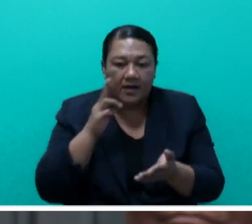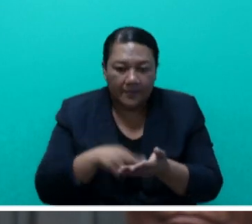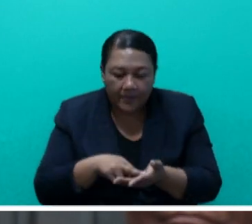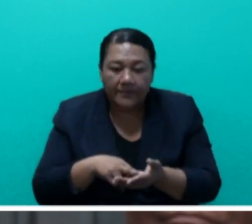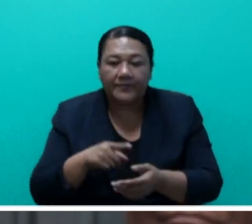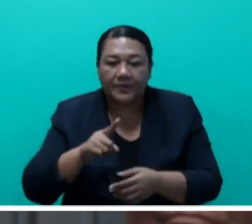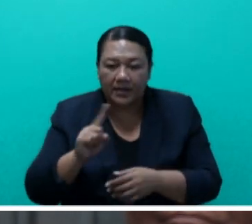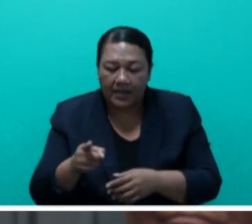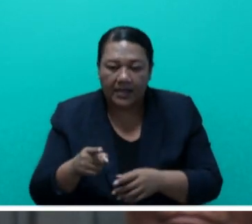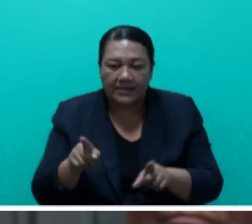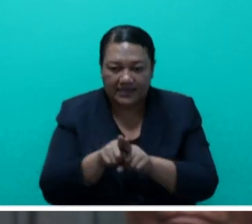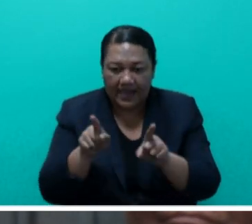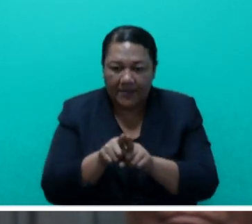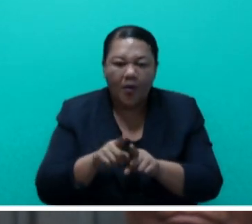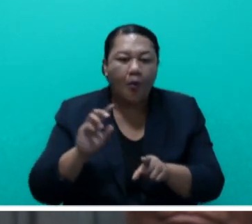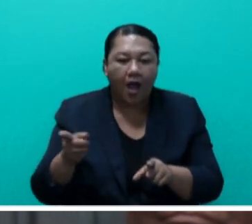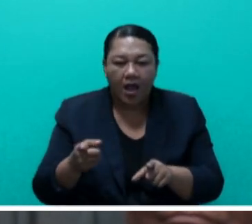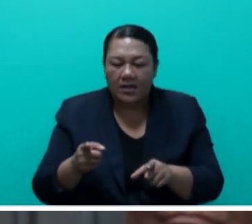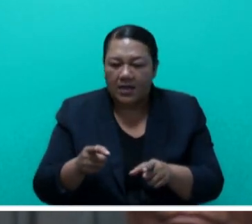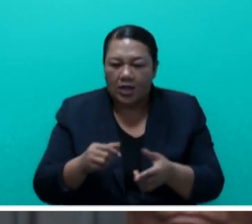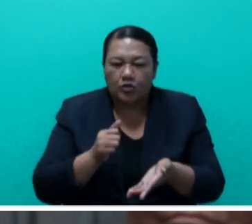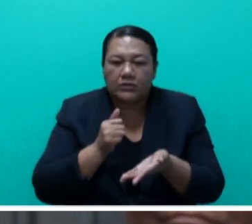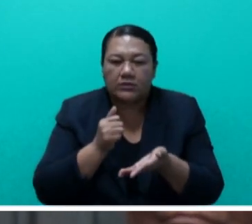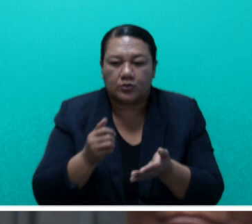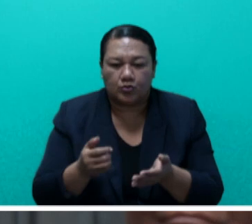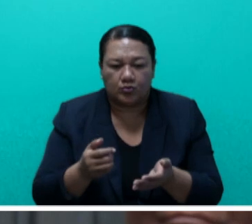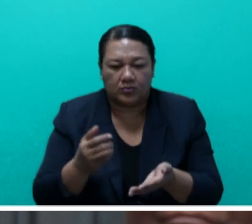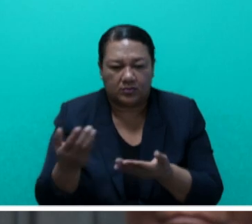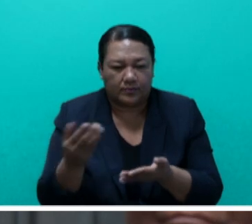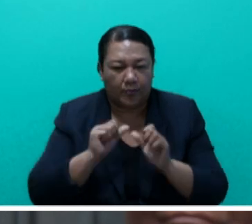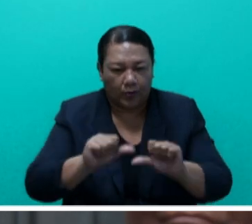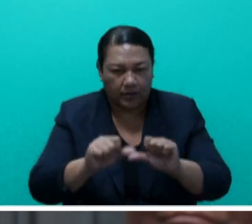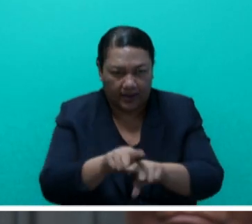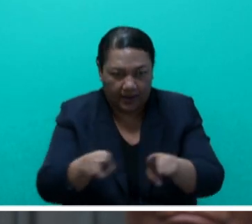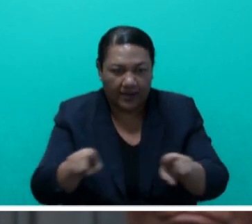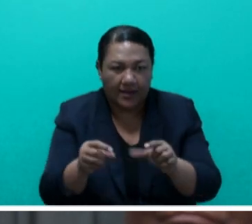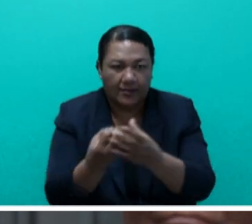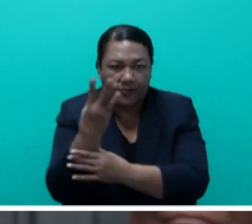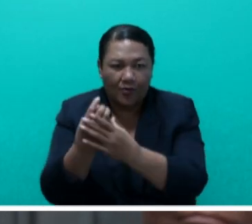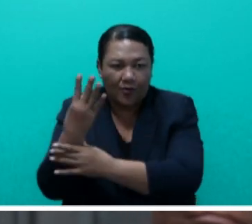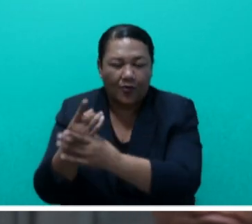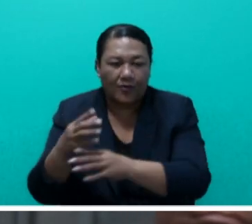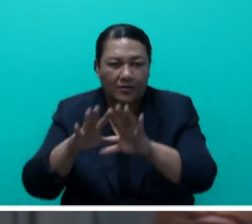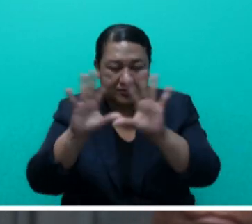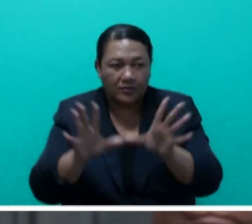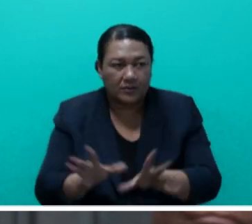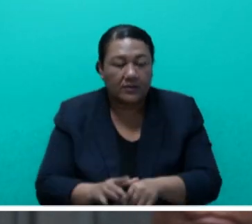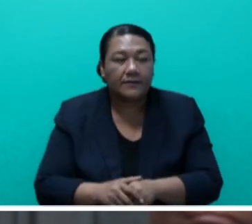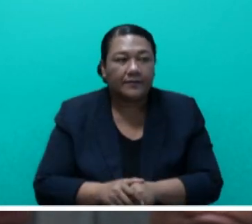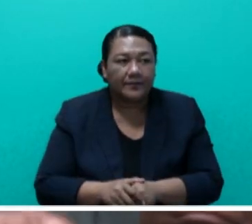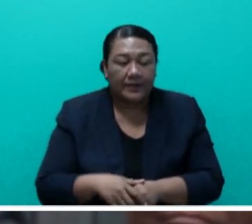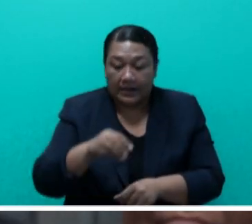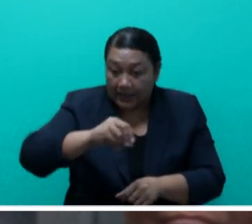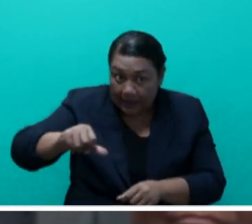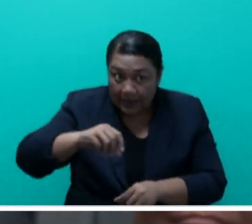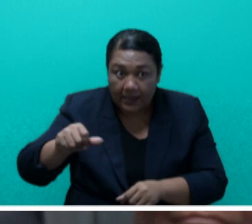and associated treatments. Moreover, our team on the ground are also increasing their focus on the beating up of seedlings in